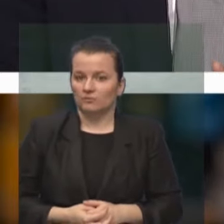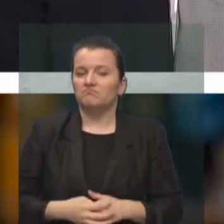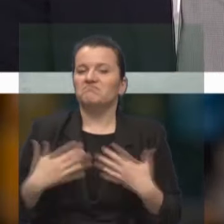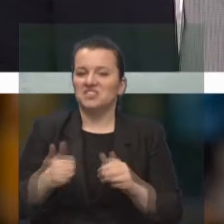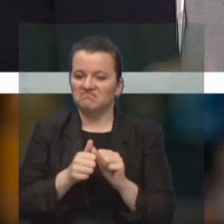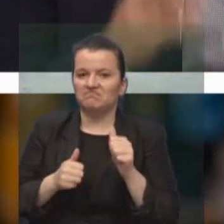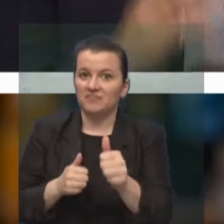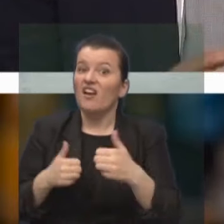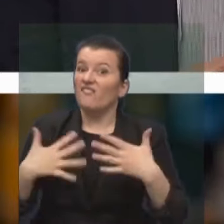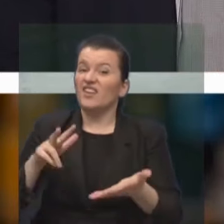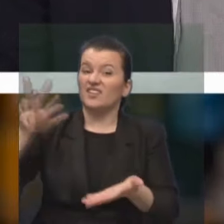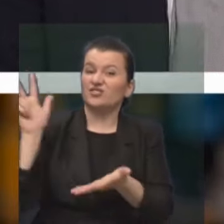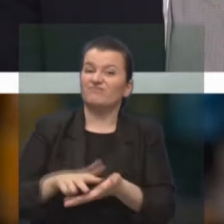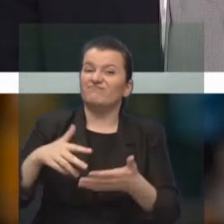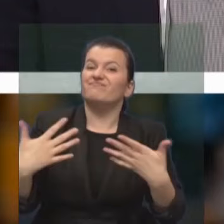first quarter for the Renault brand,